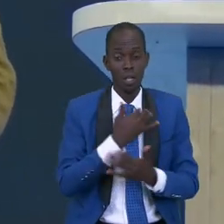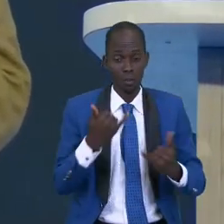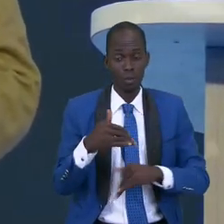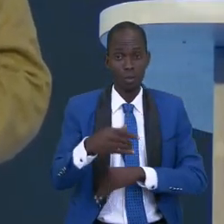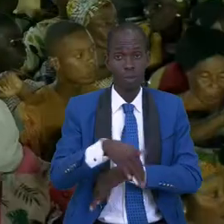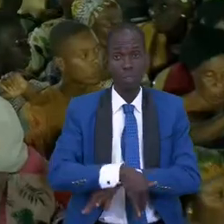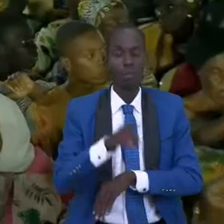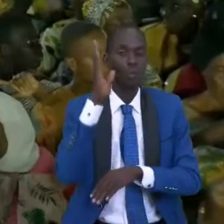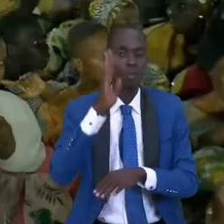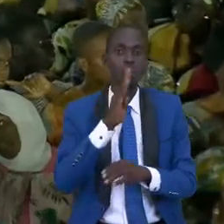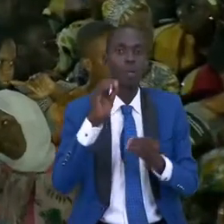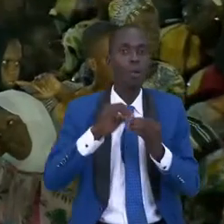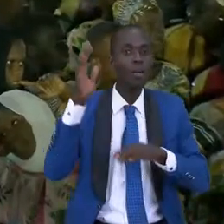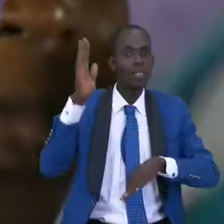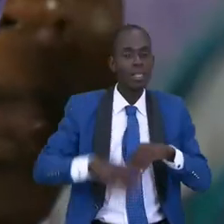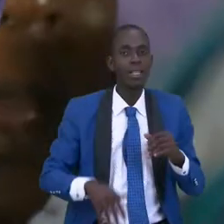a conqueror.